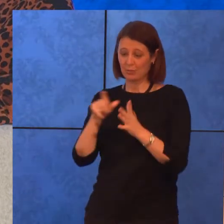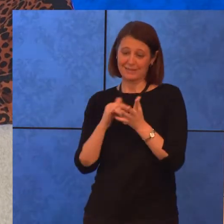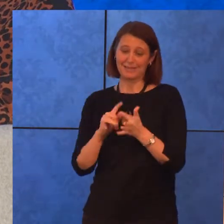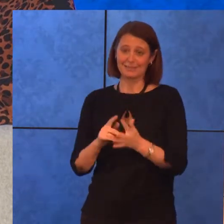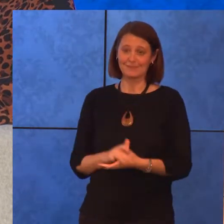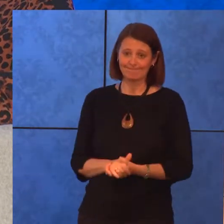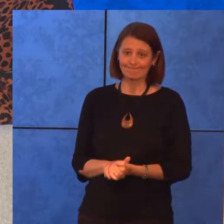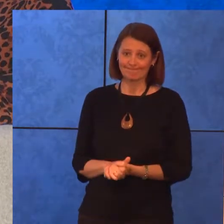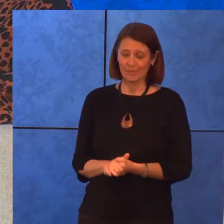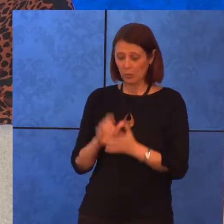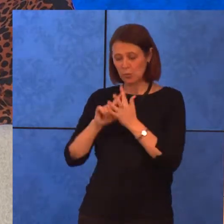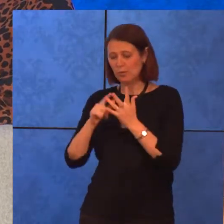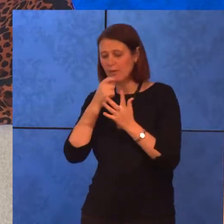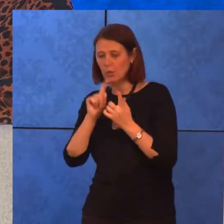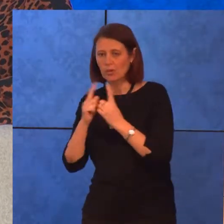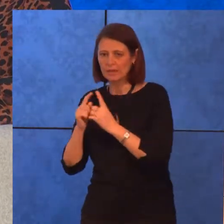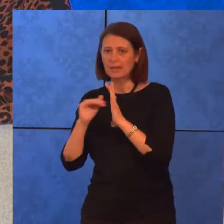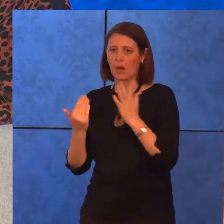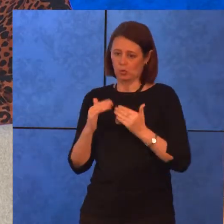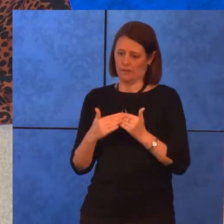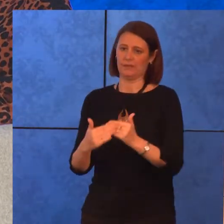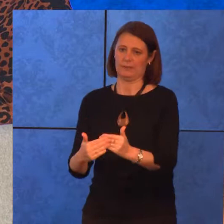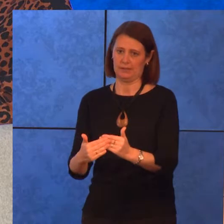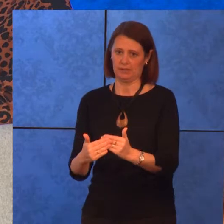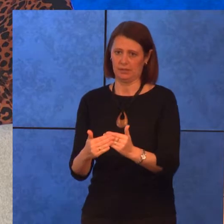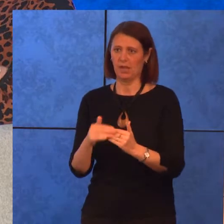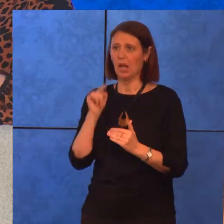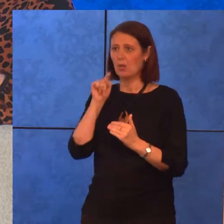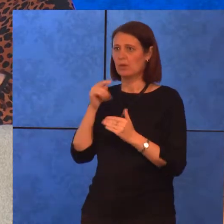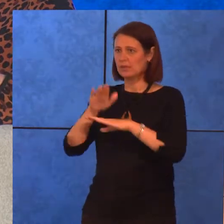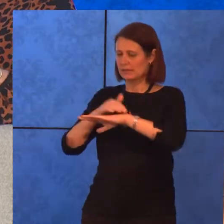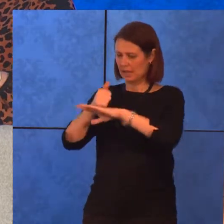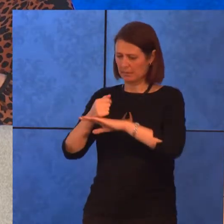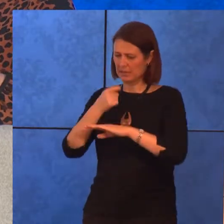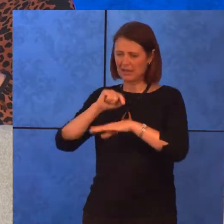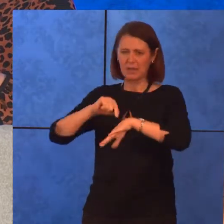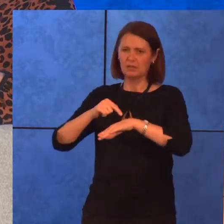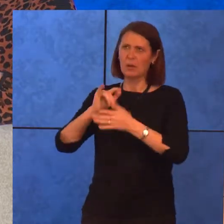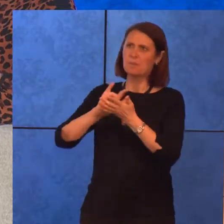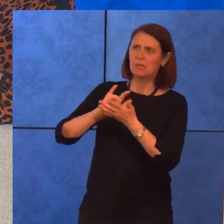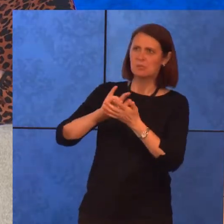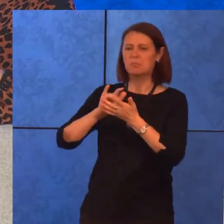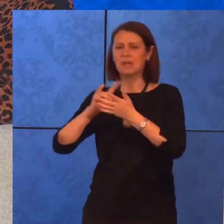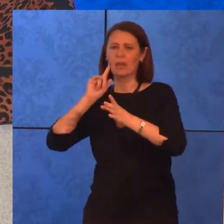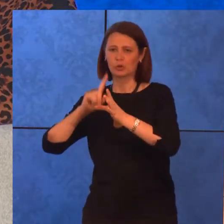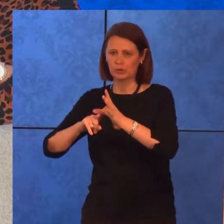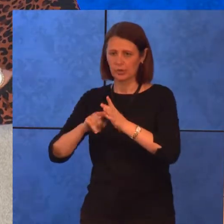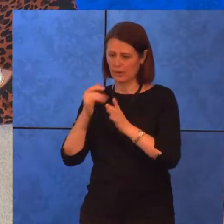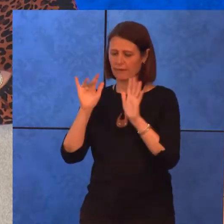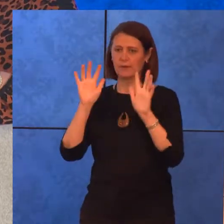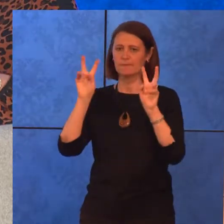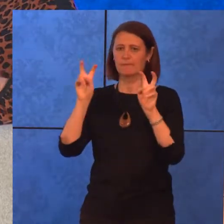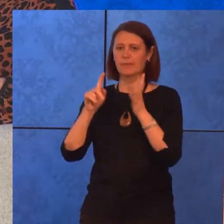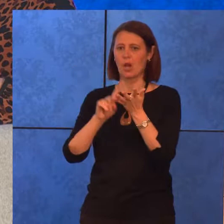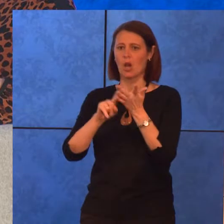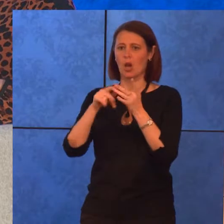doing a few things now to fix that. We did bring into play late last year or mid last year what we call a light touch plan